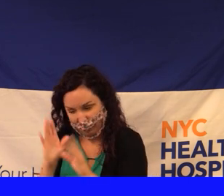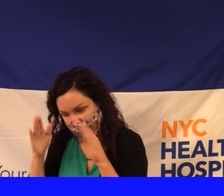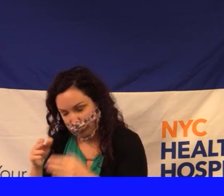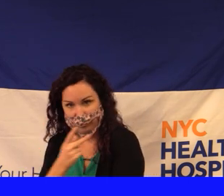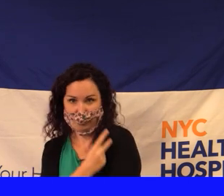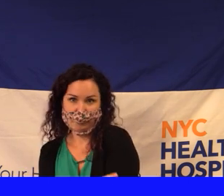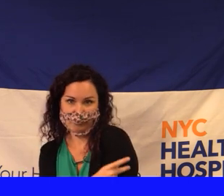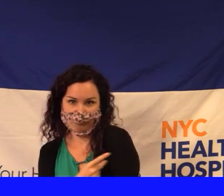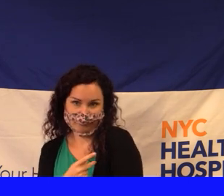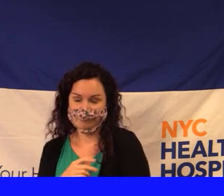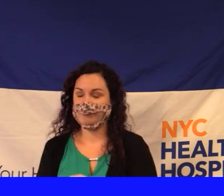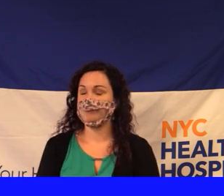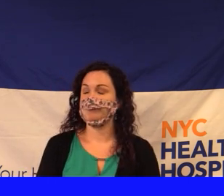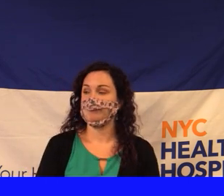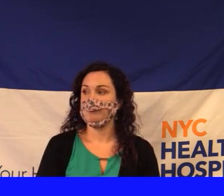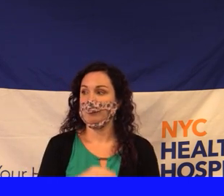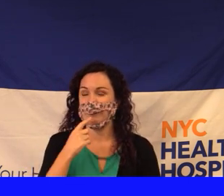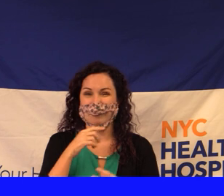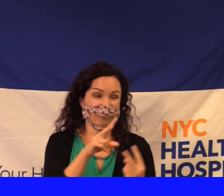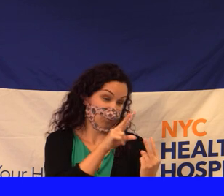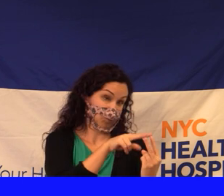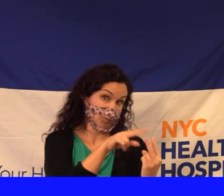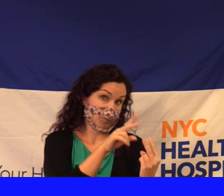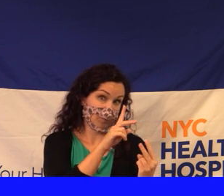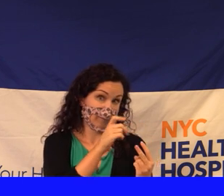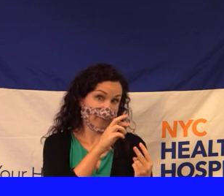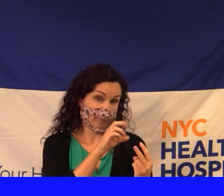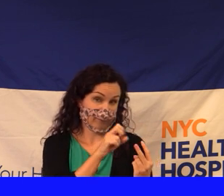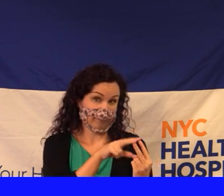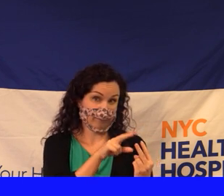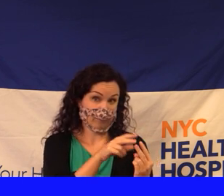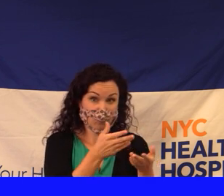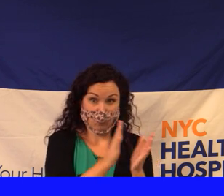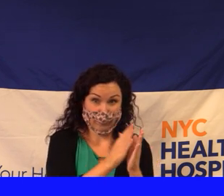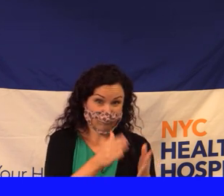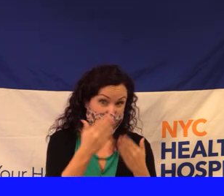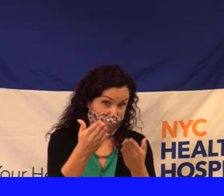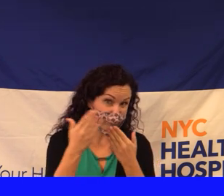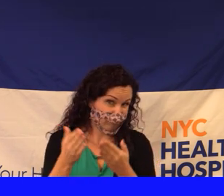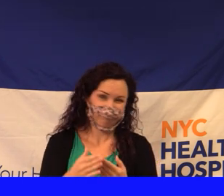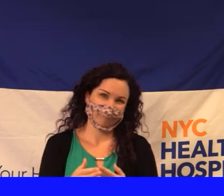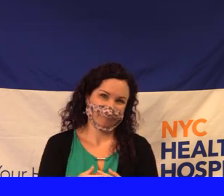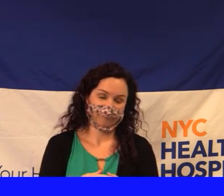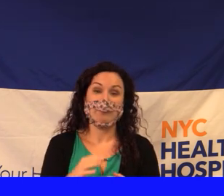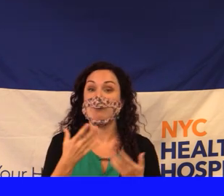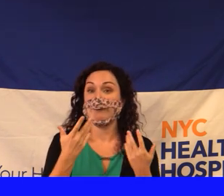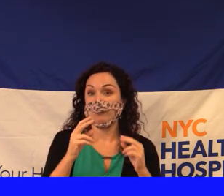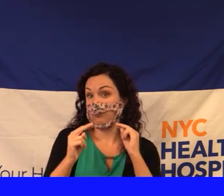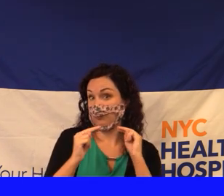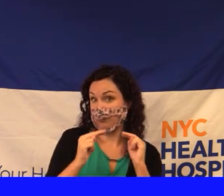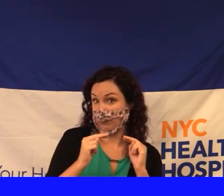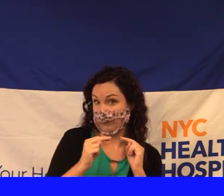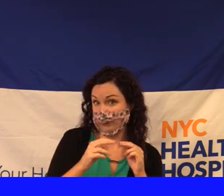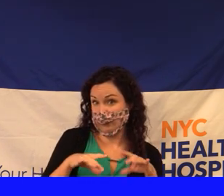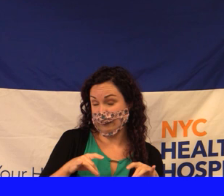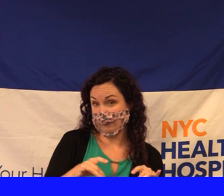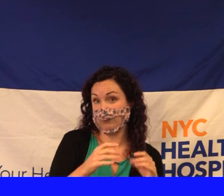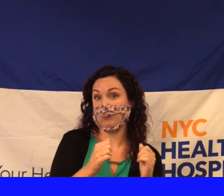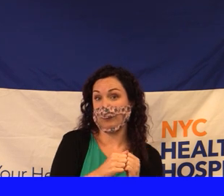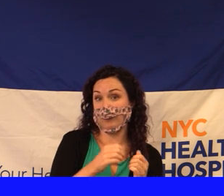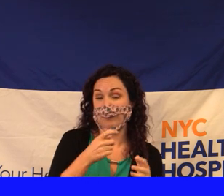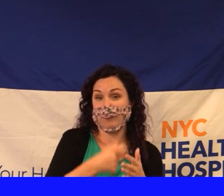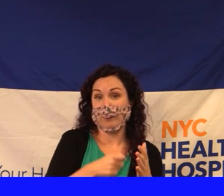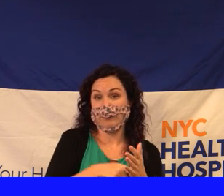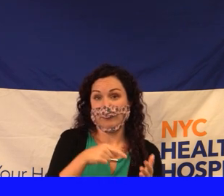procurement, so because there are only two vendors, there wasn't a need to do a request for proposal. We had done a negotiated acquisition with pricing